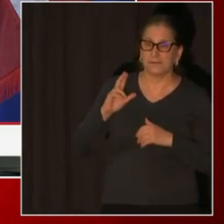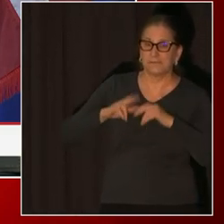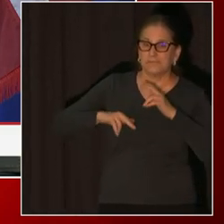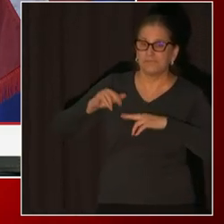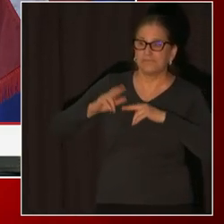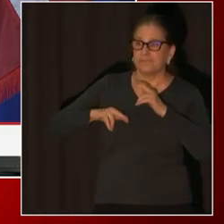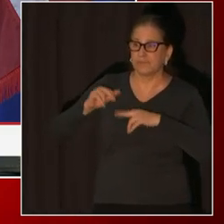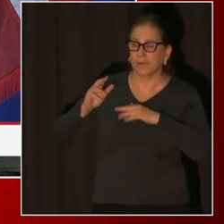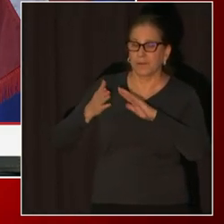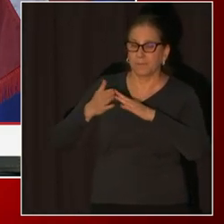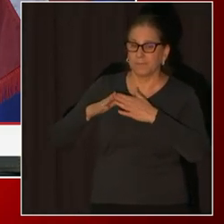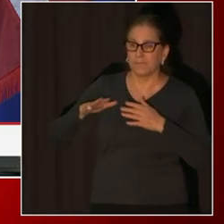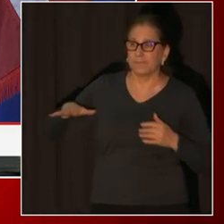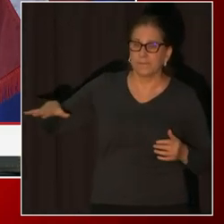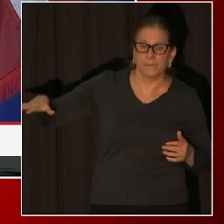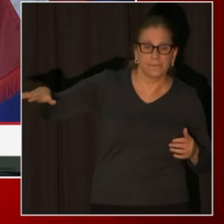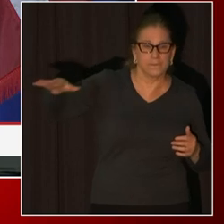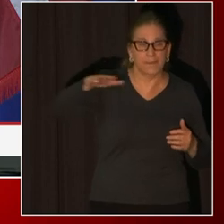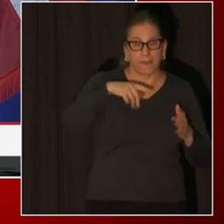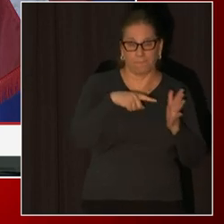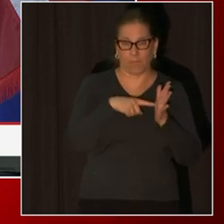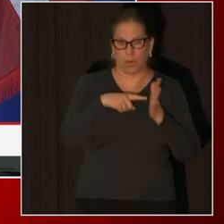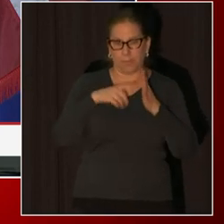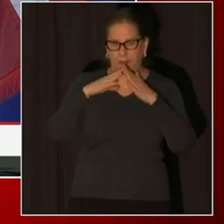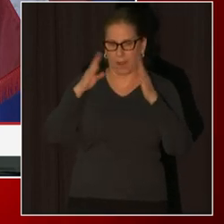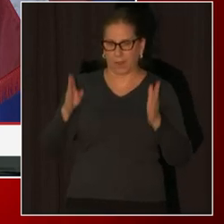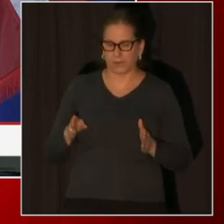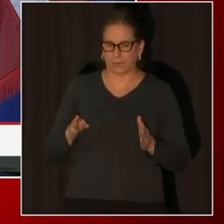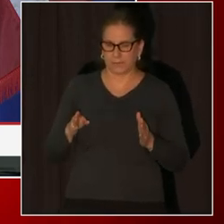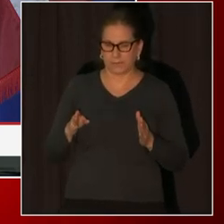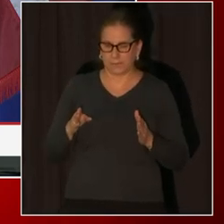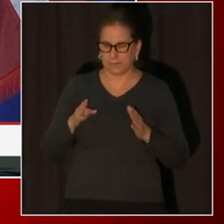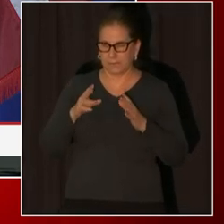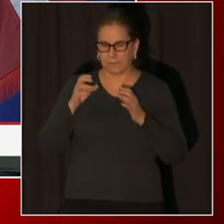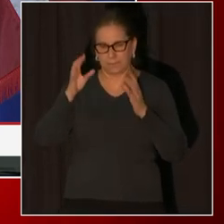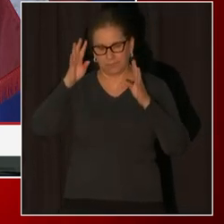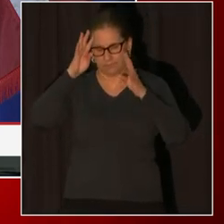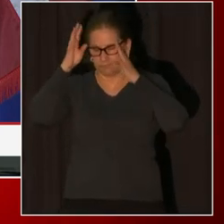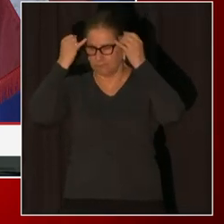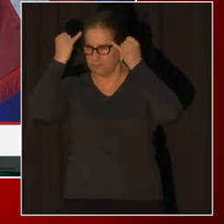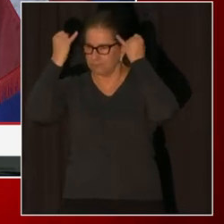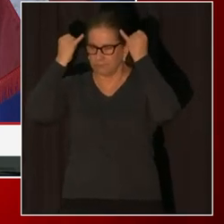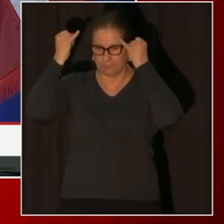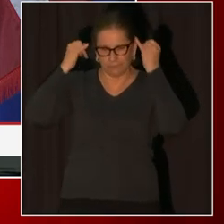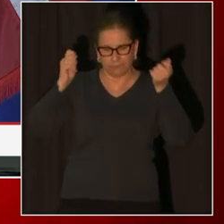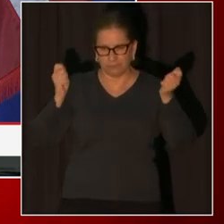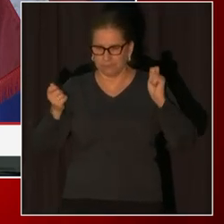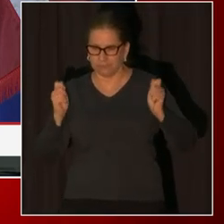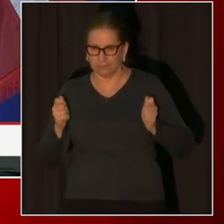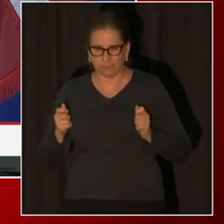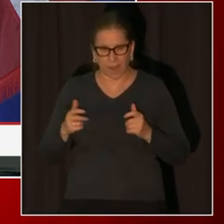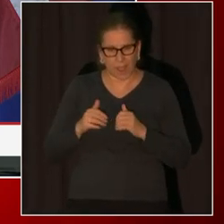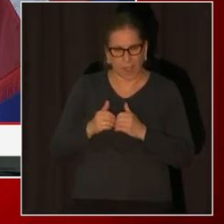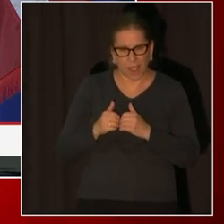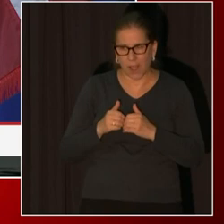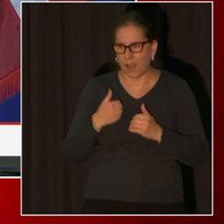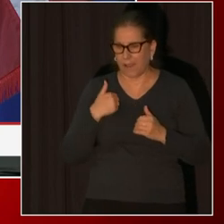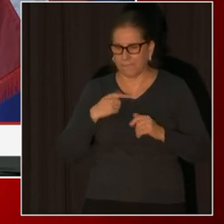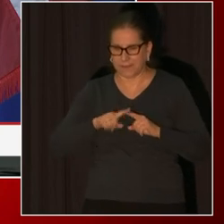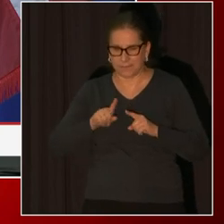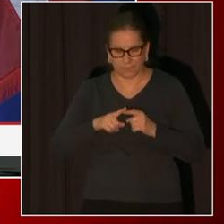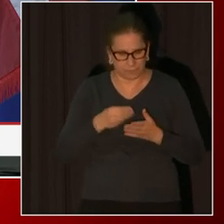community, is very creative. They have looked to every tool in the toolbox to get things done.